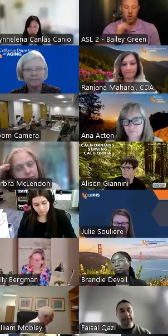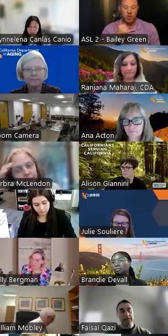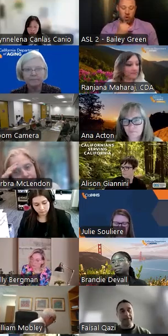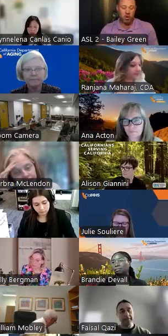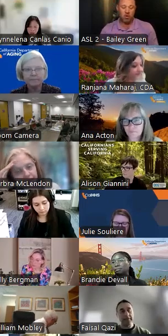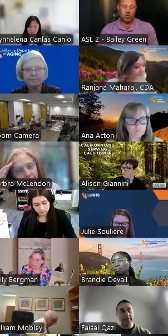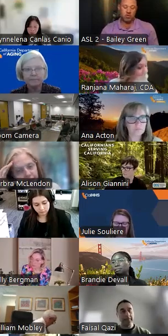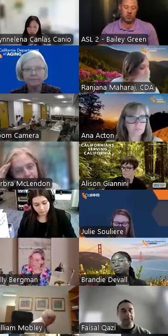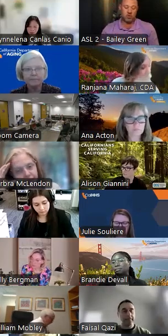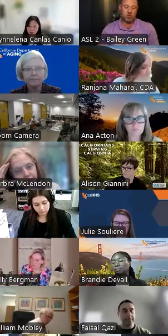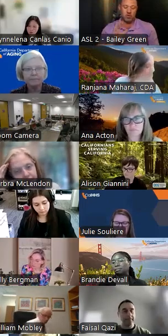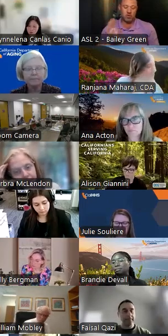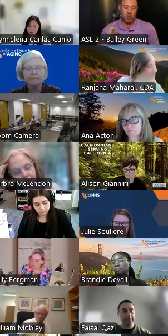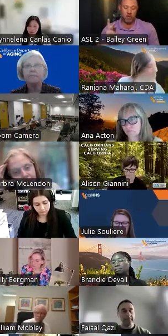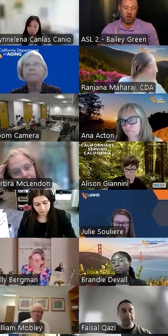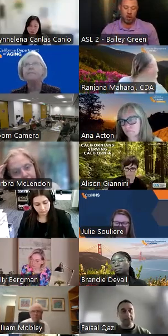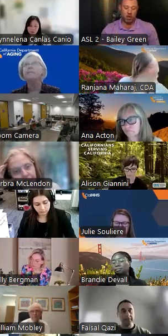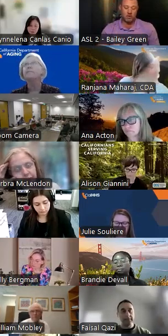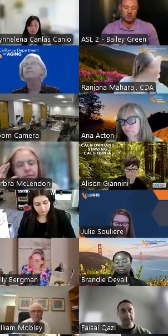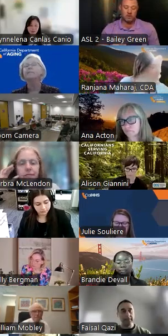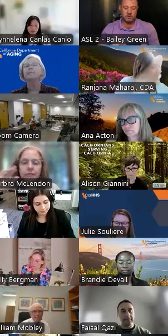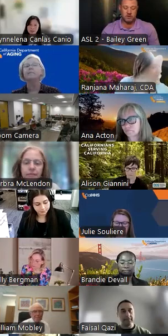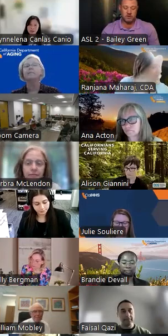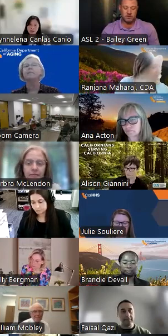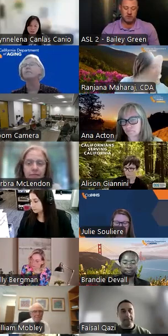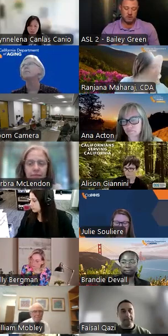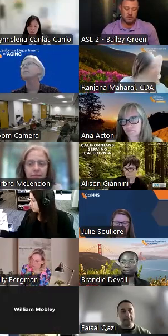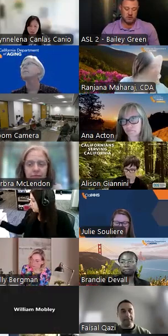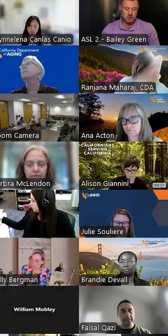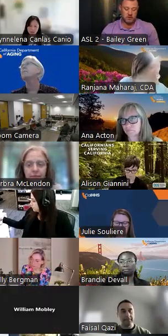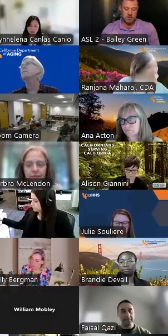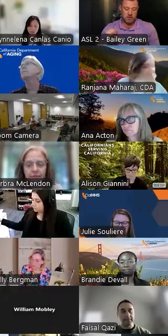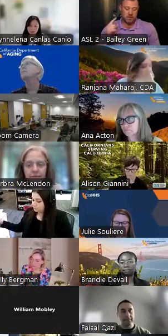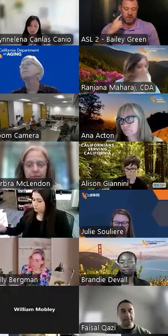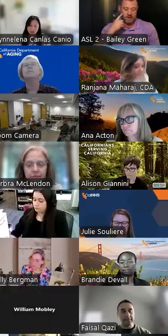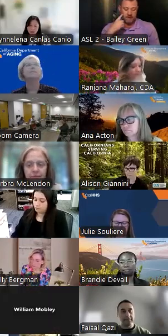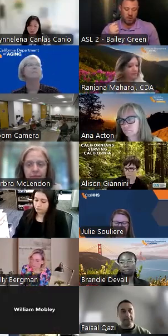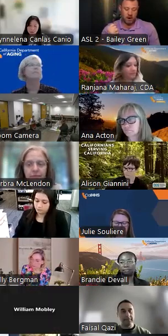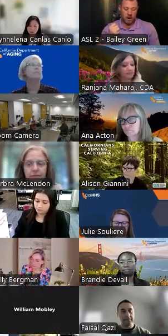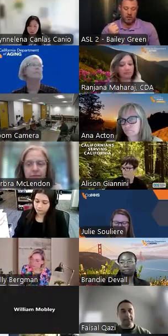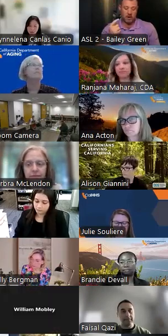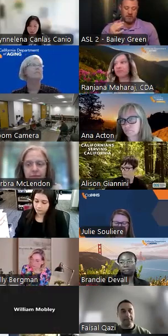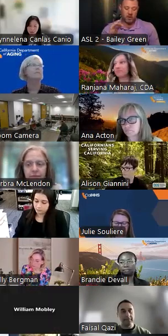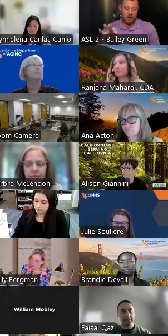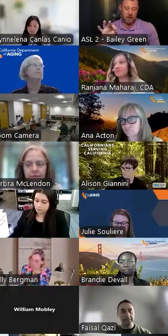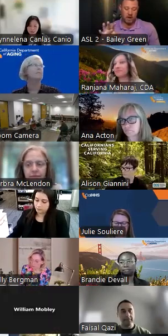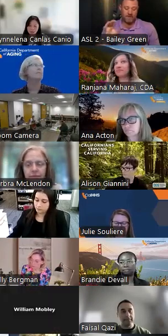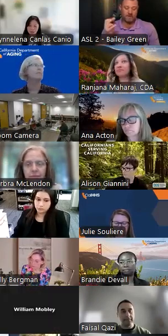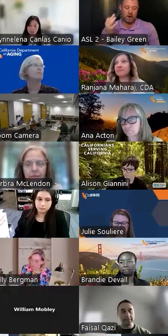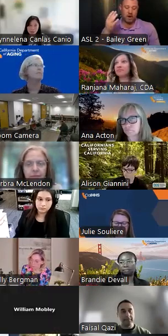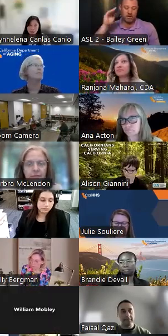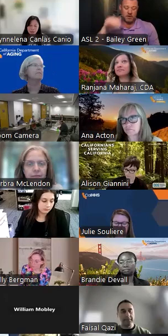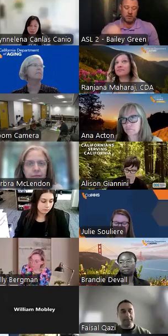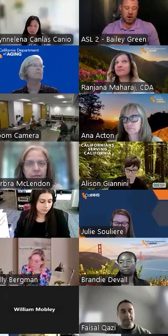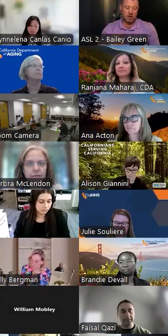policy. Long-term services and supports provide essential daily assistance for individuals with cognitive